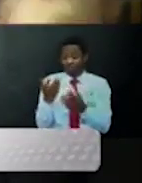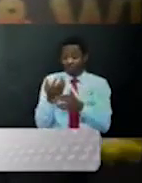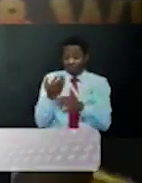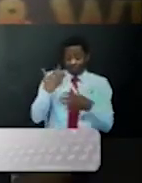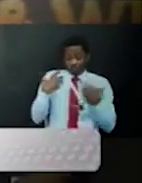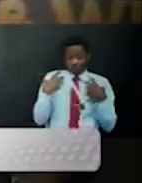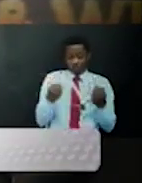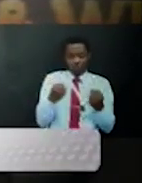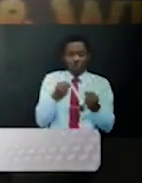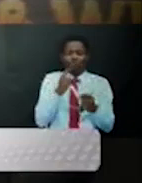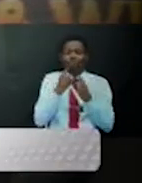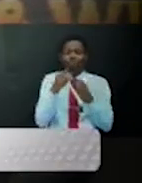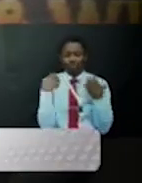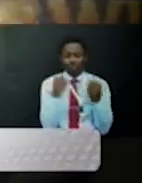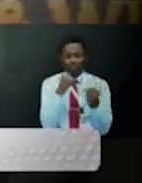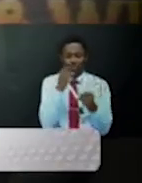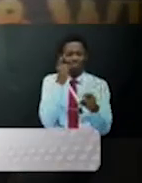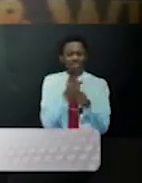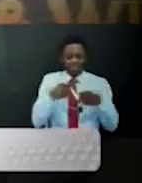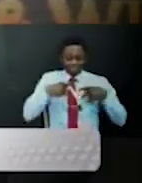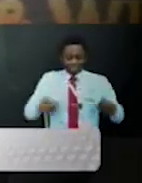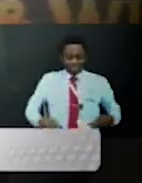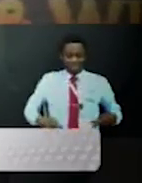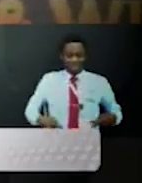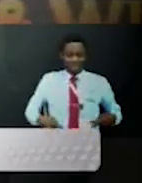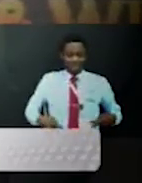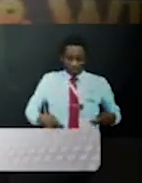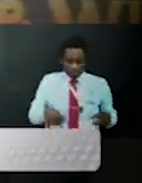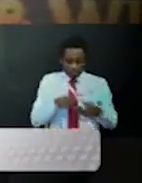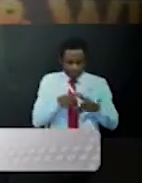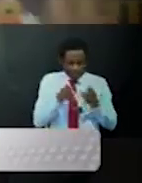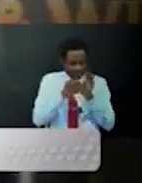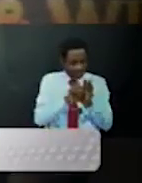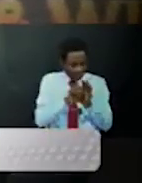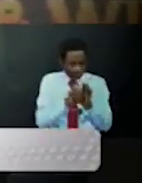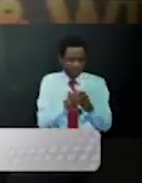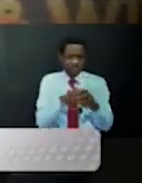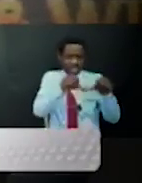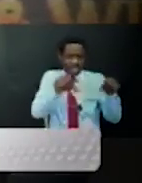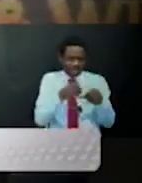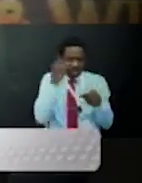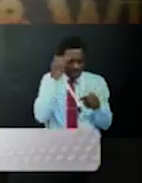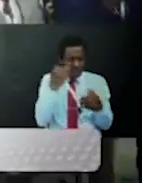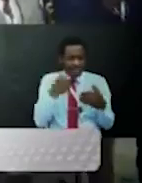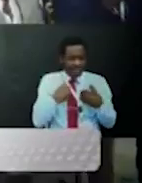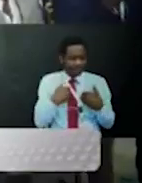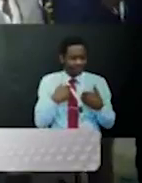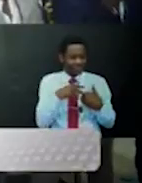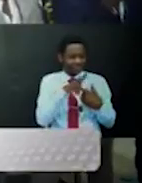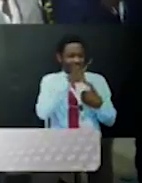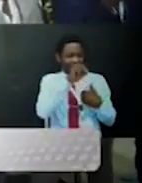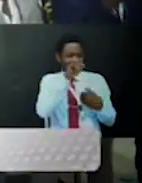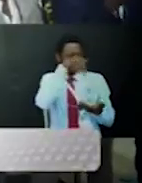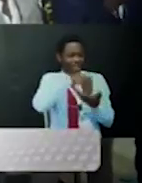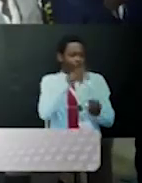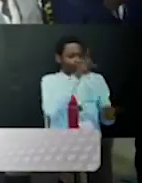the physical strength you have. When you have 30,000 people, you oversee 30,000 people, that alone is strength. When